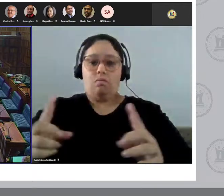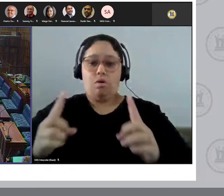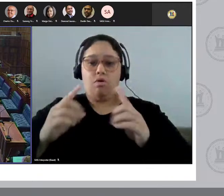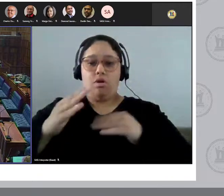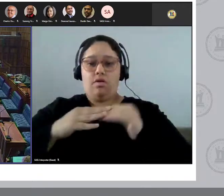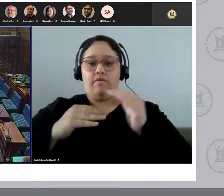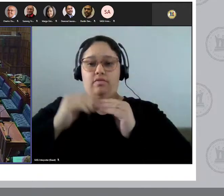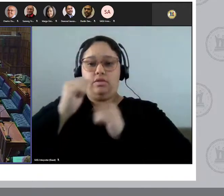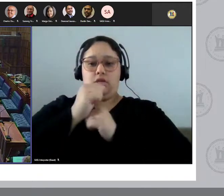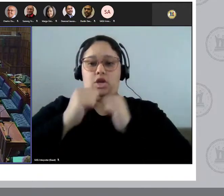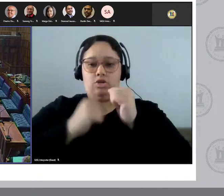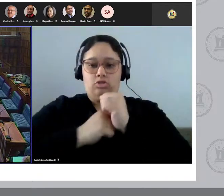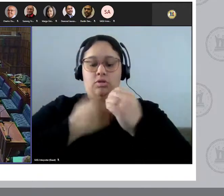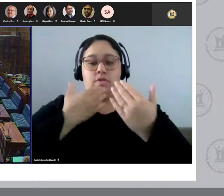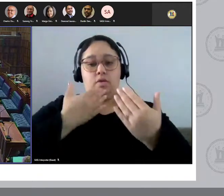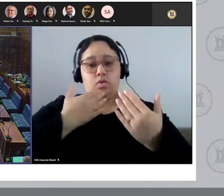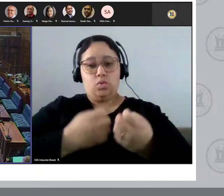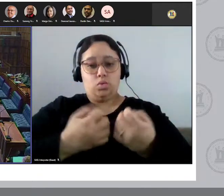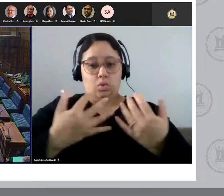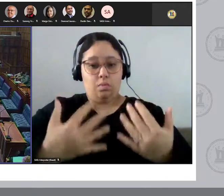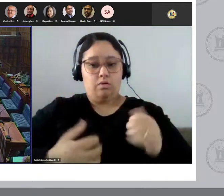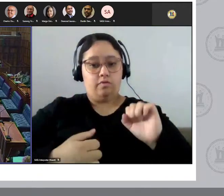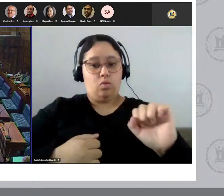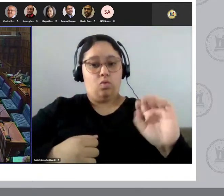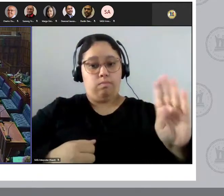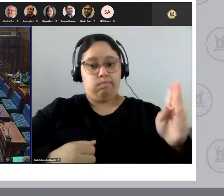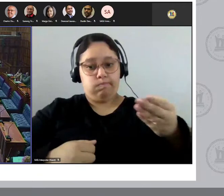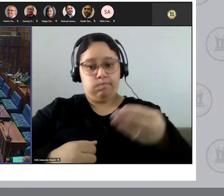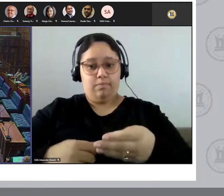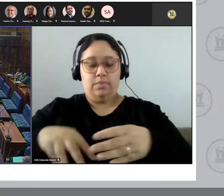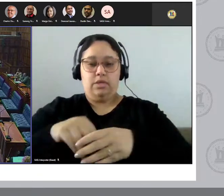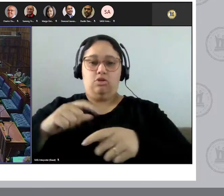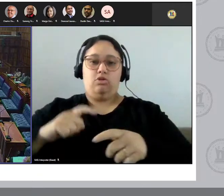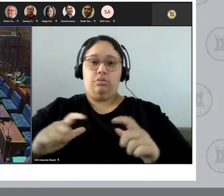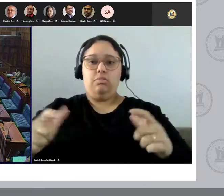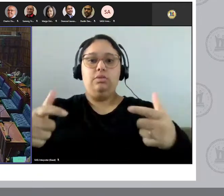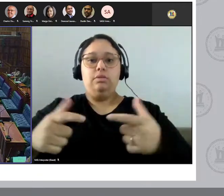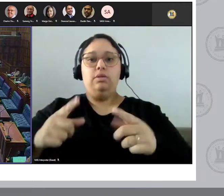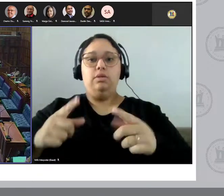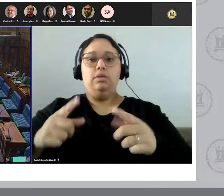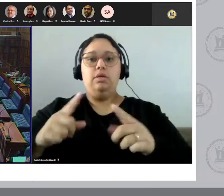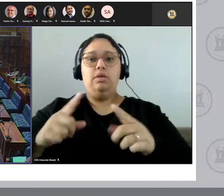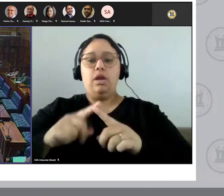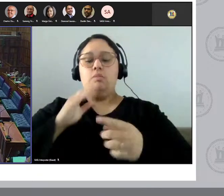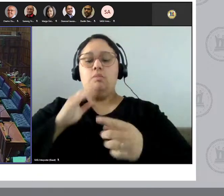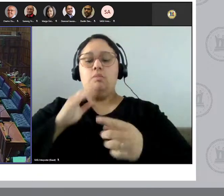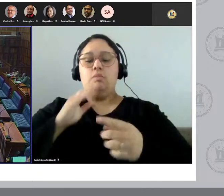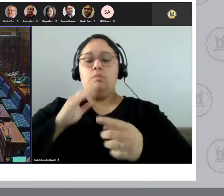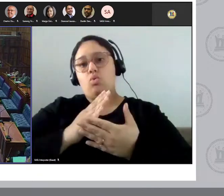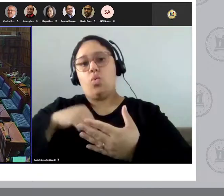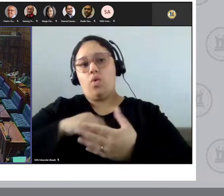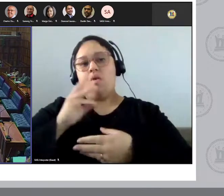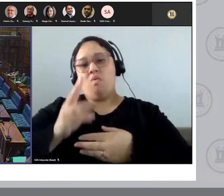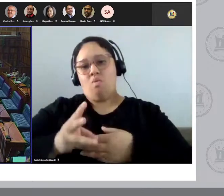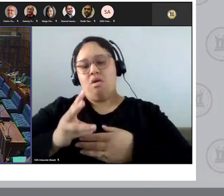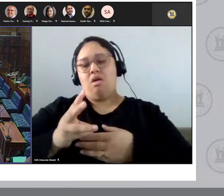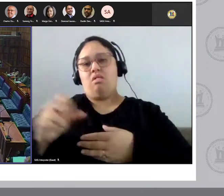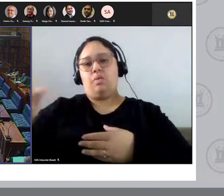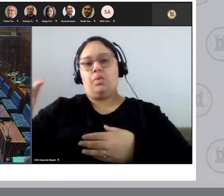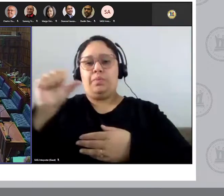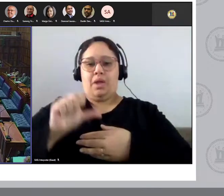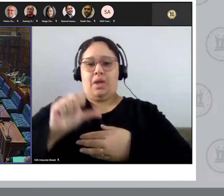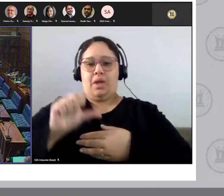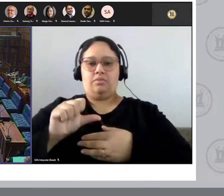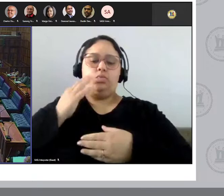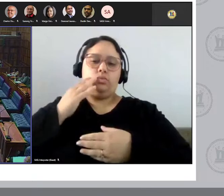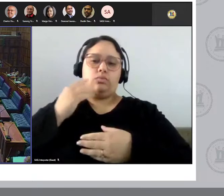of Infrastructure, thank you very much for your attendance of this committee. And I'm sure that we will definitely have you back as we